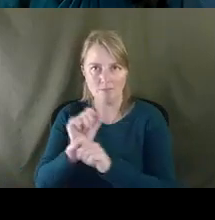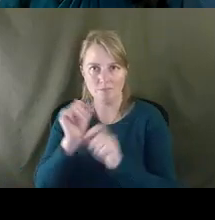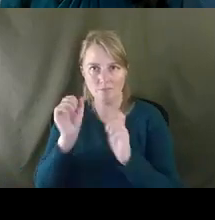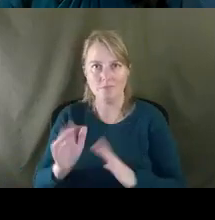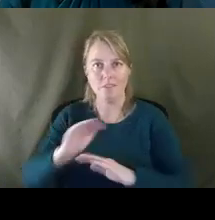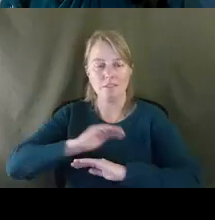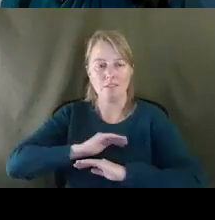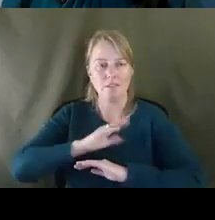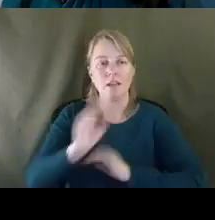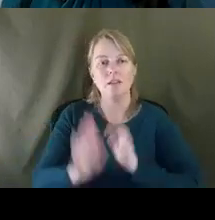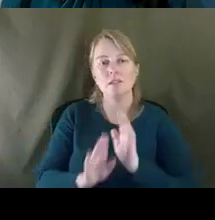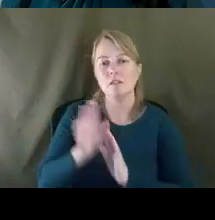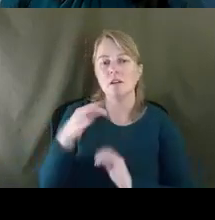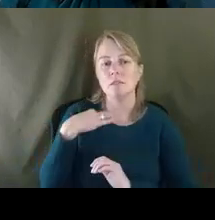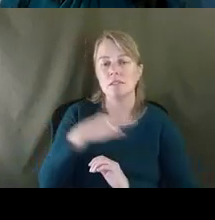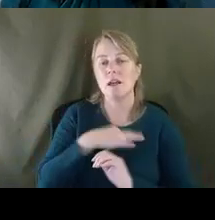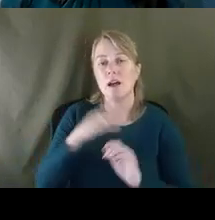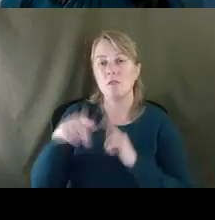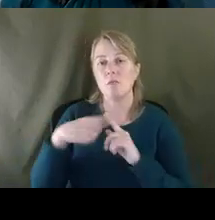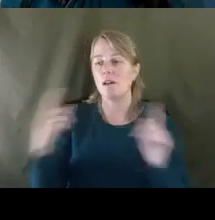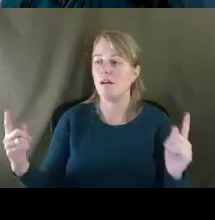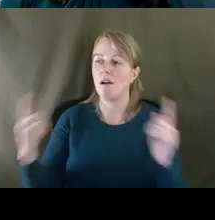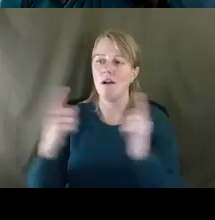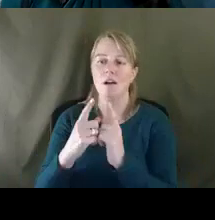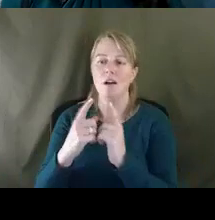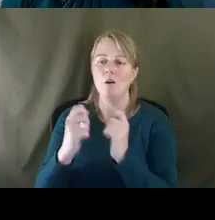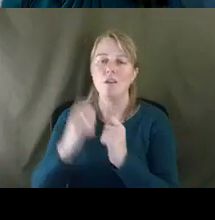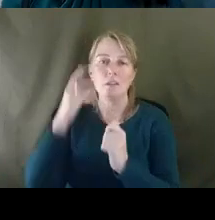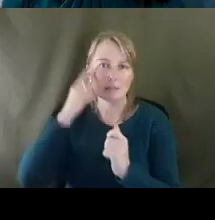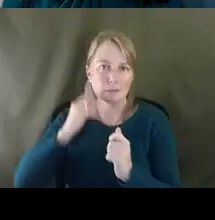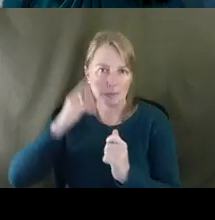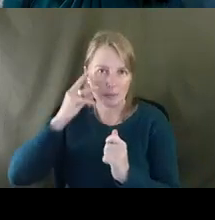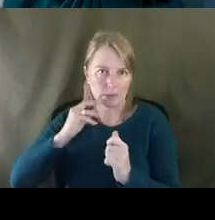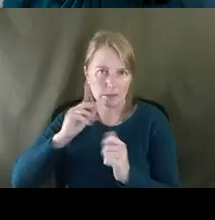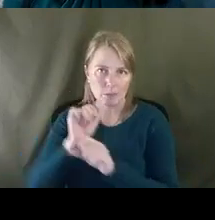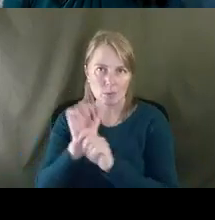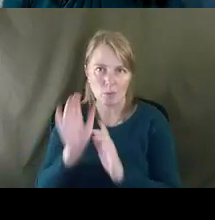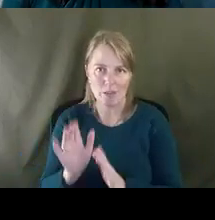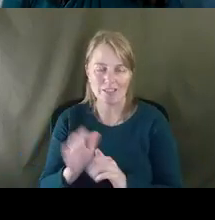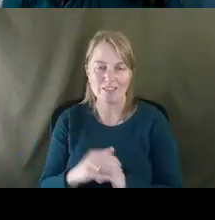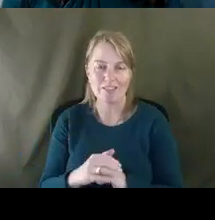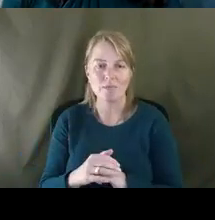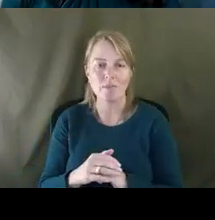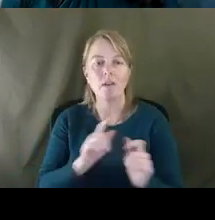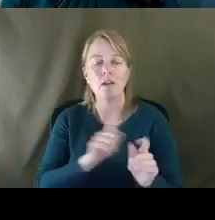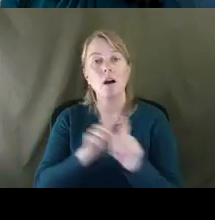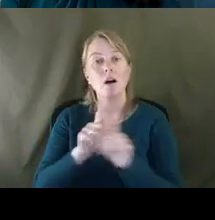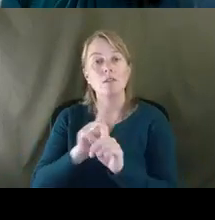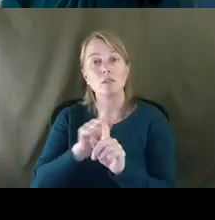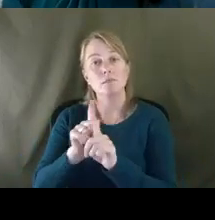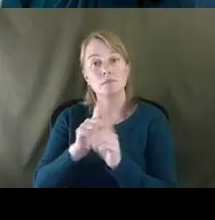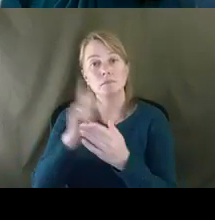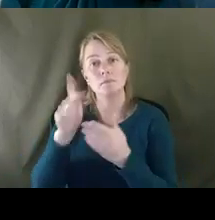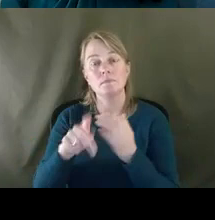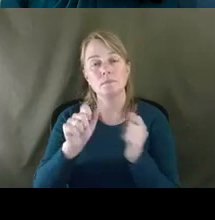develop staff by pairing them with experienced employees. You can also tie your mentorship program